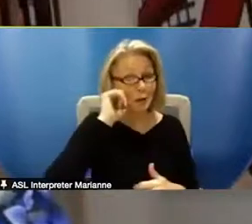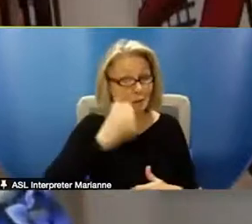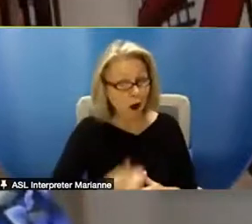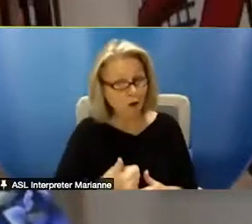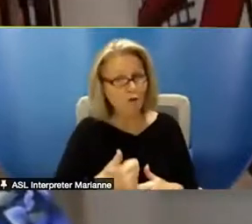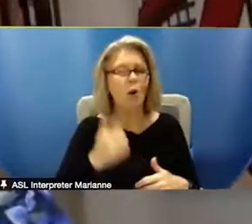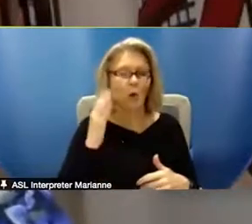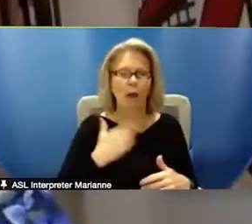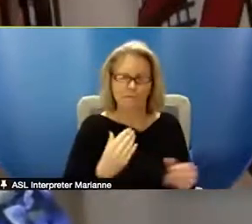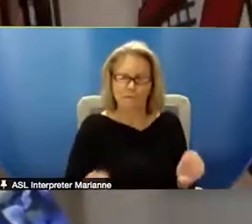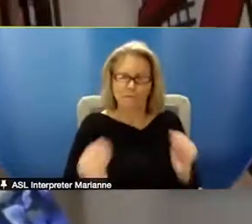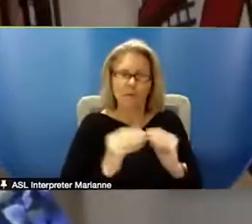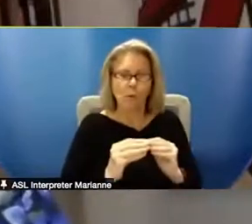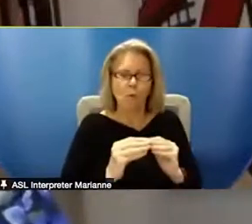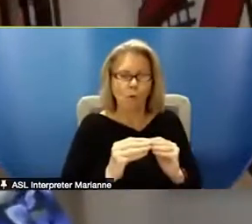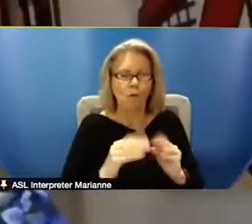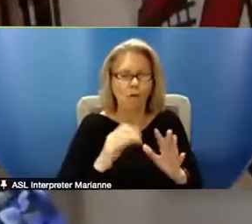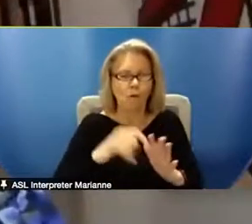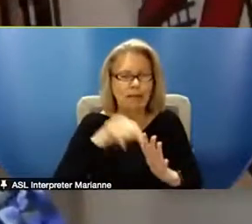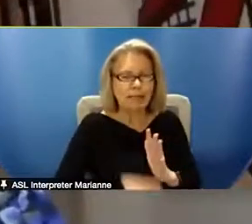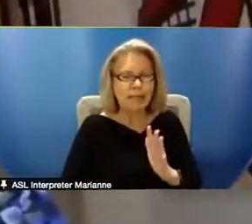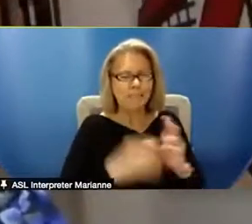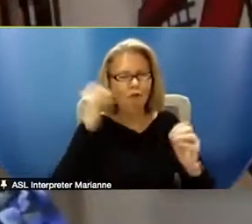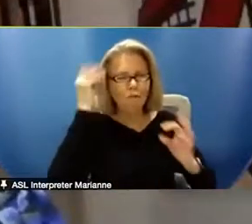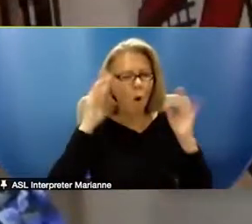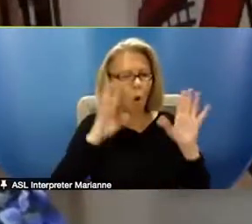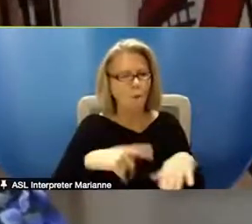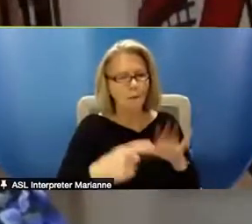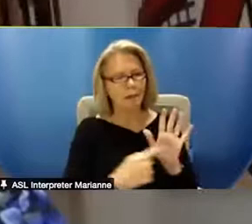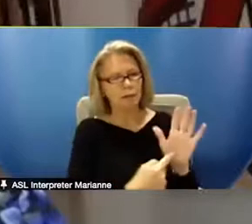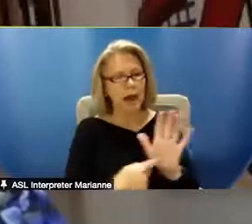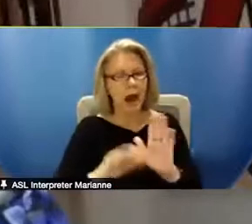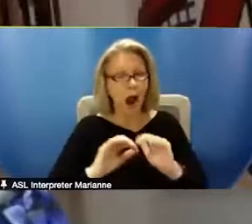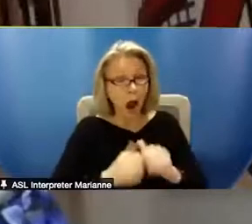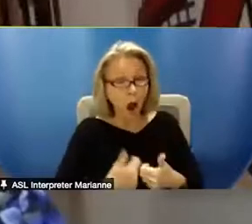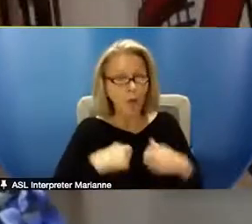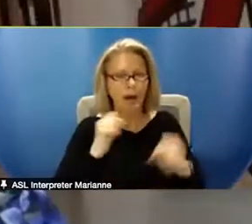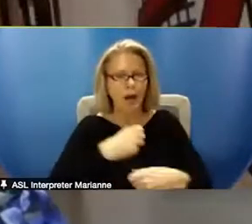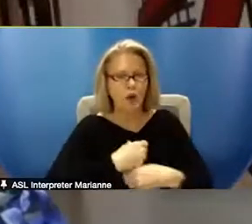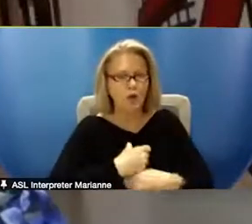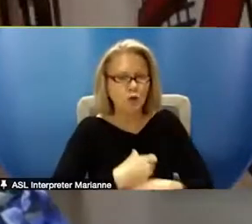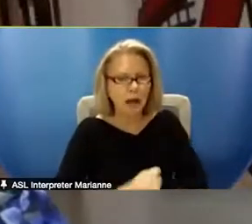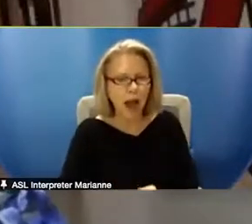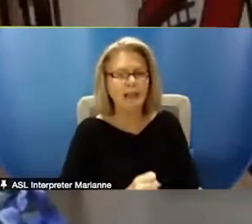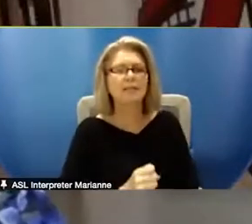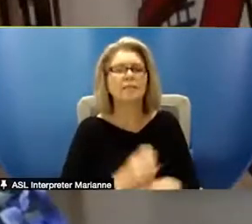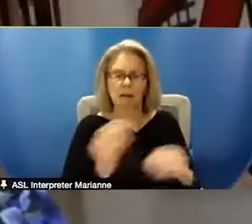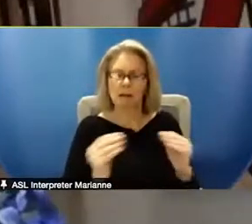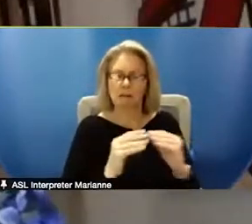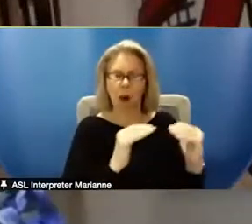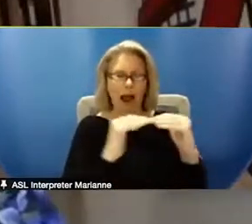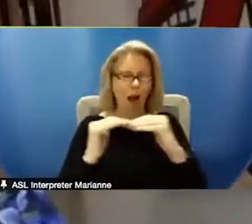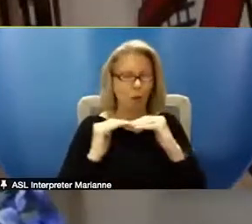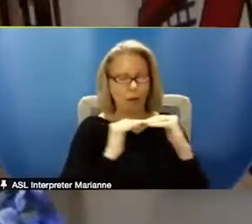tomorrow caps the first year of deep reflections on how to discover, unearth, create and enact